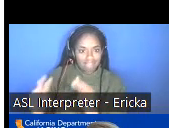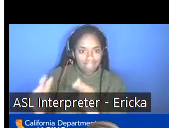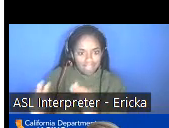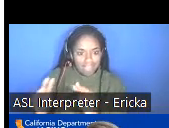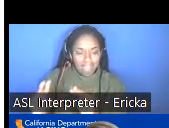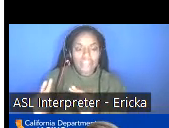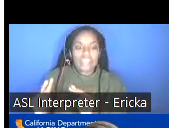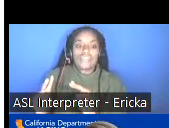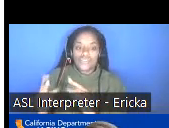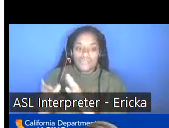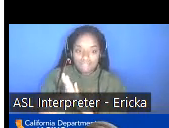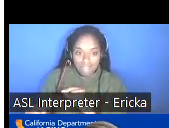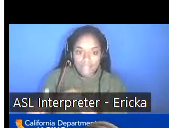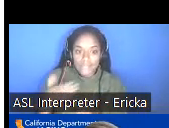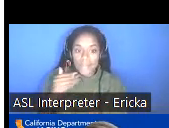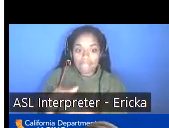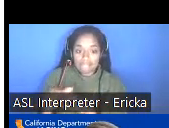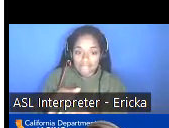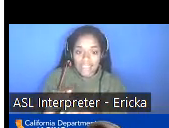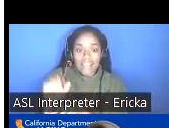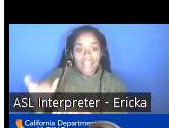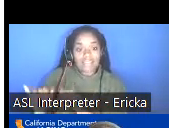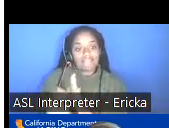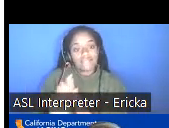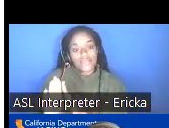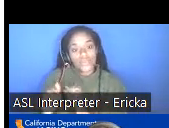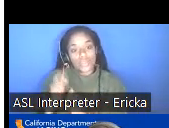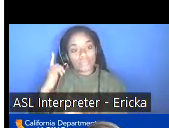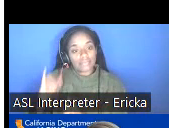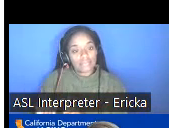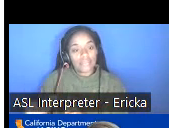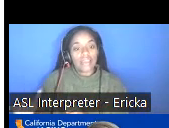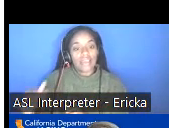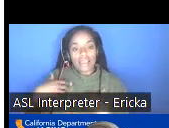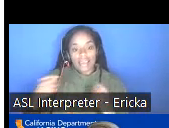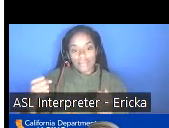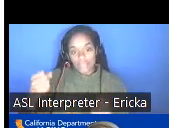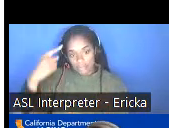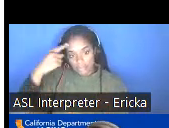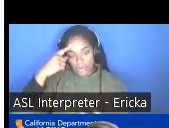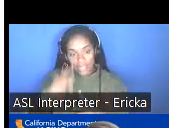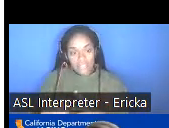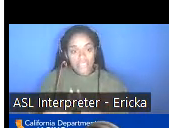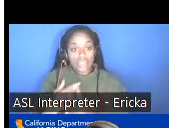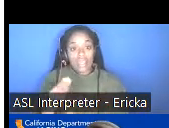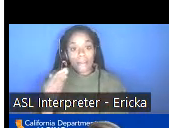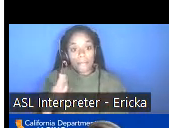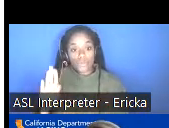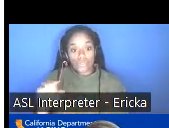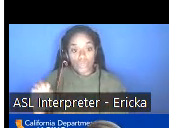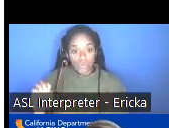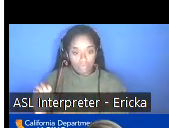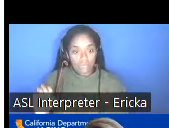best practices that have been developed as part of California's Healthy Brain Initiative and Blue Zone efforts, along with a number of